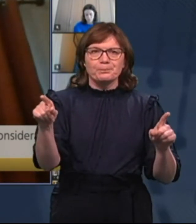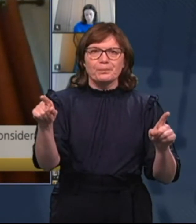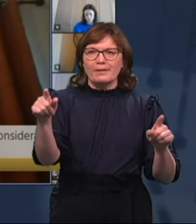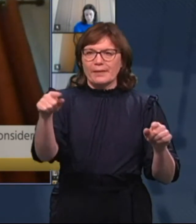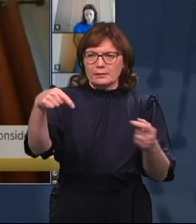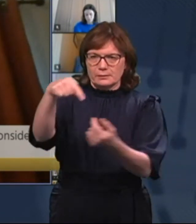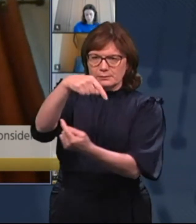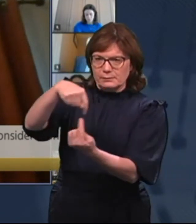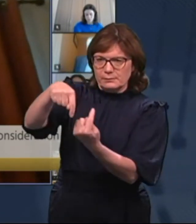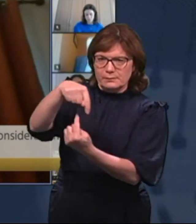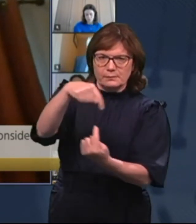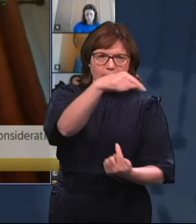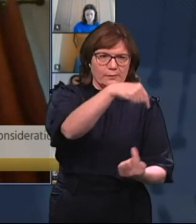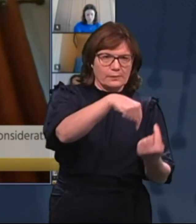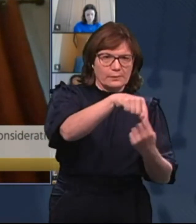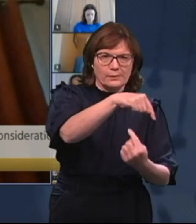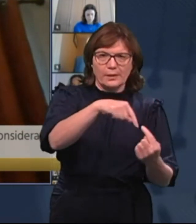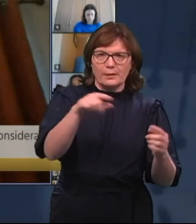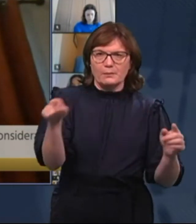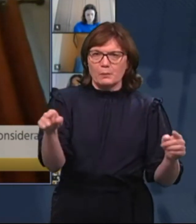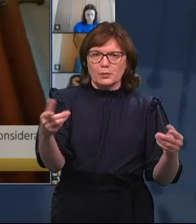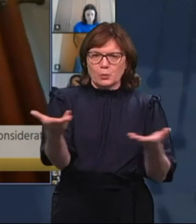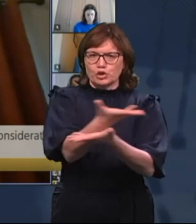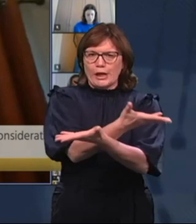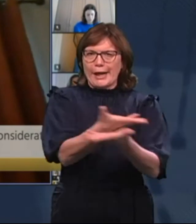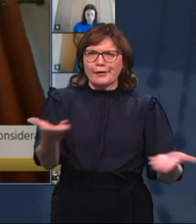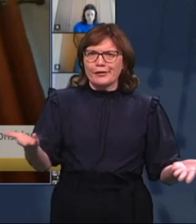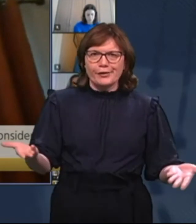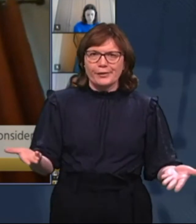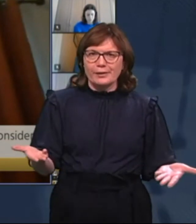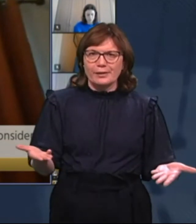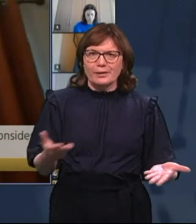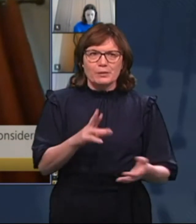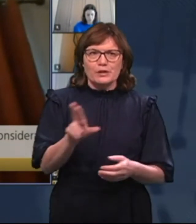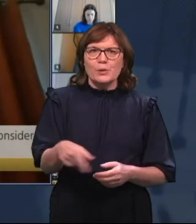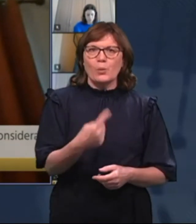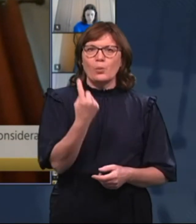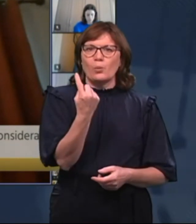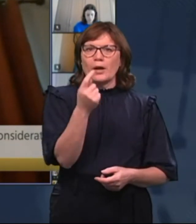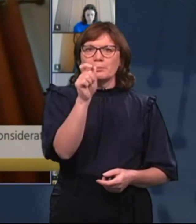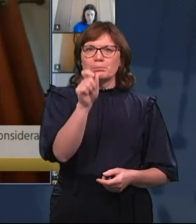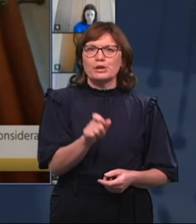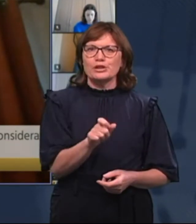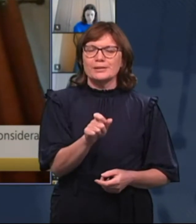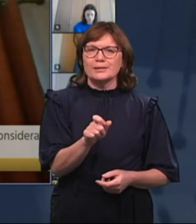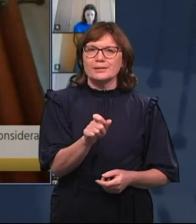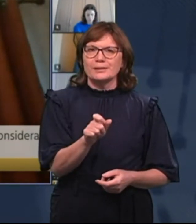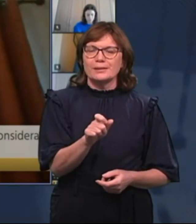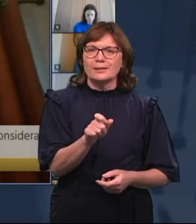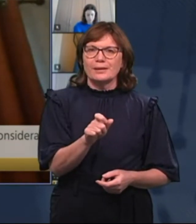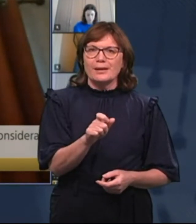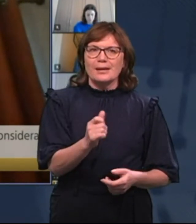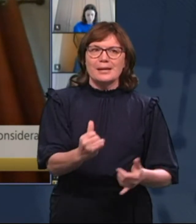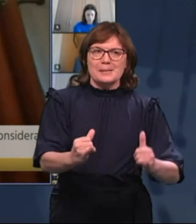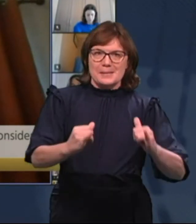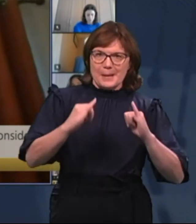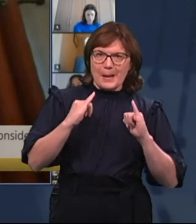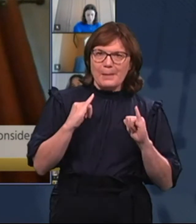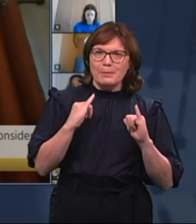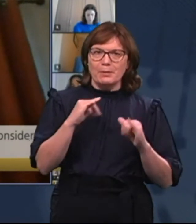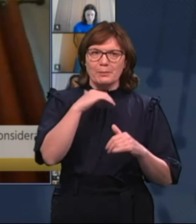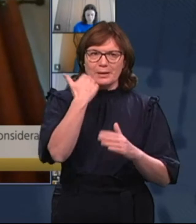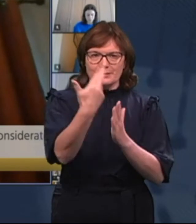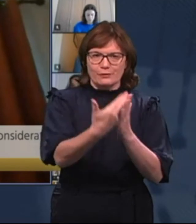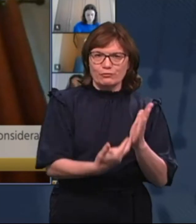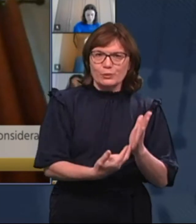one person who can. I don't think is possible for them, given the restrictions around all those